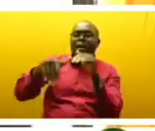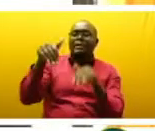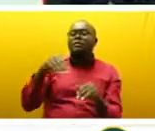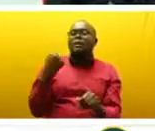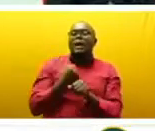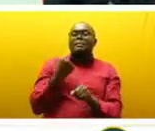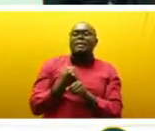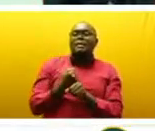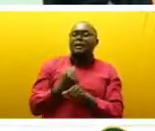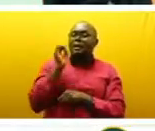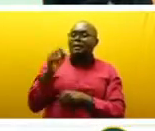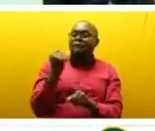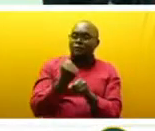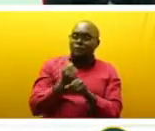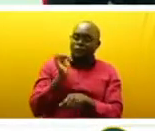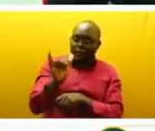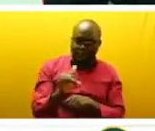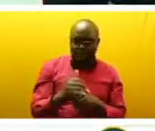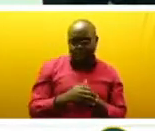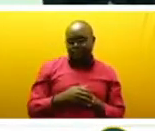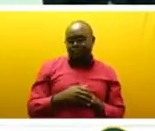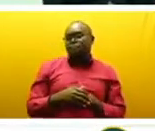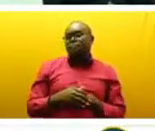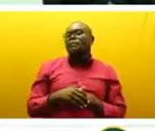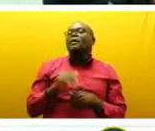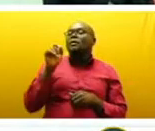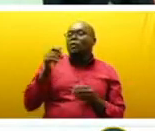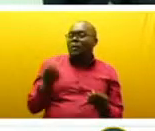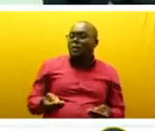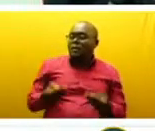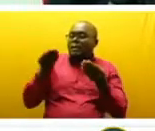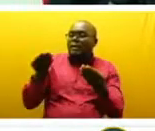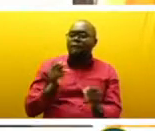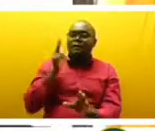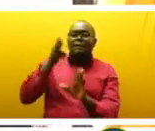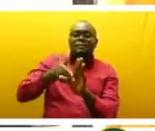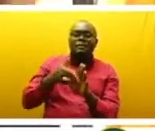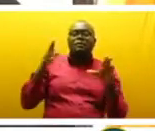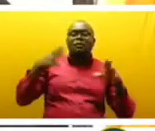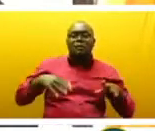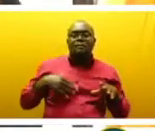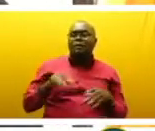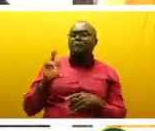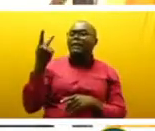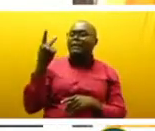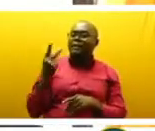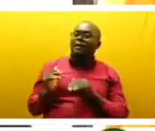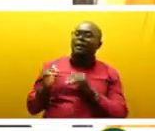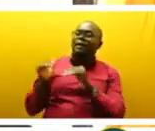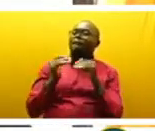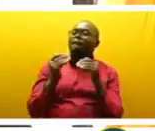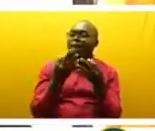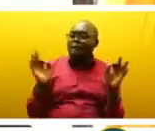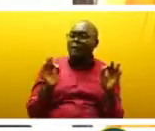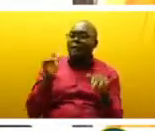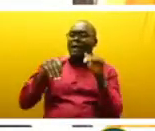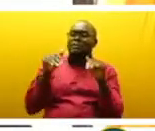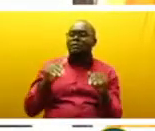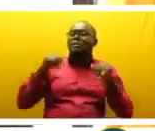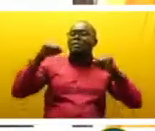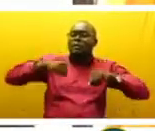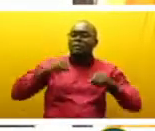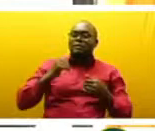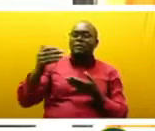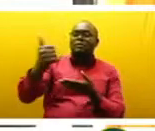conducted. If you do so, then you will forever relegate the participation of the people of Kenya in a free and fair election to the ability to